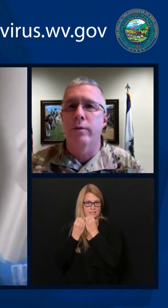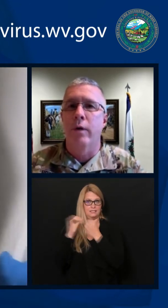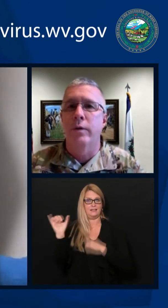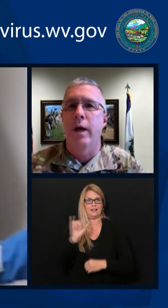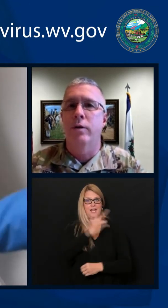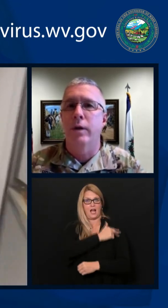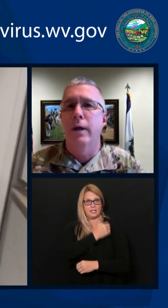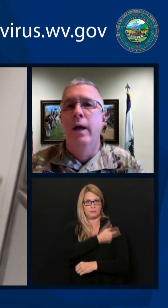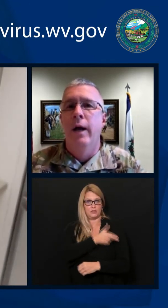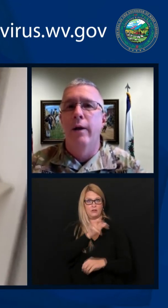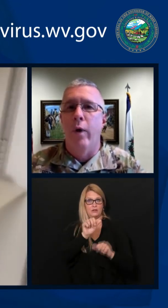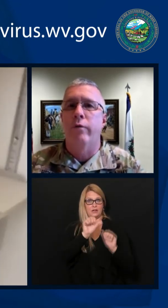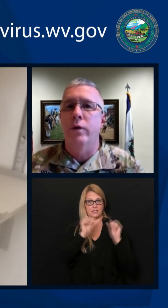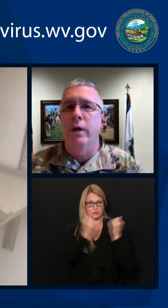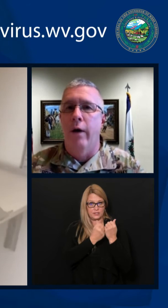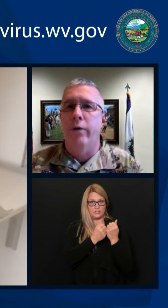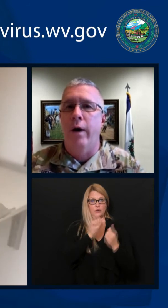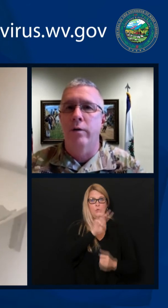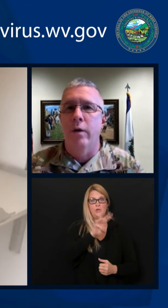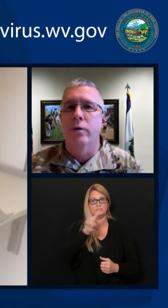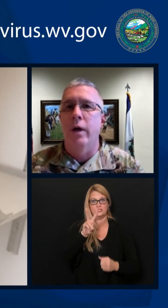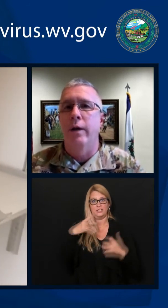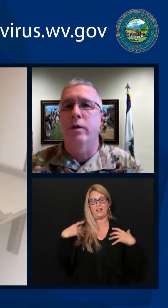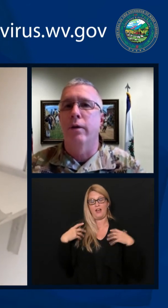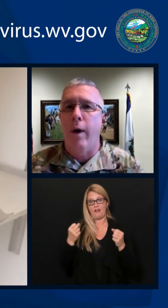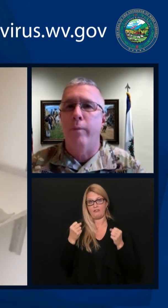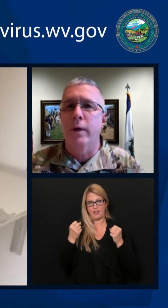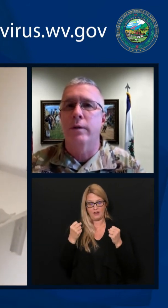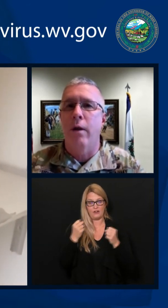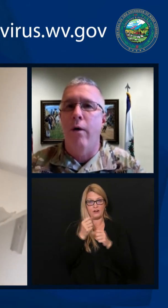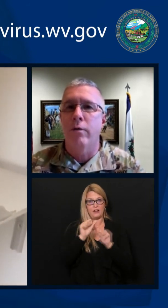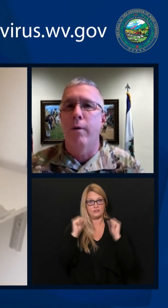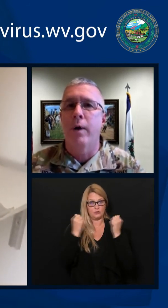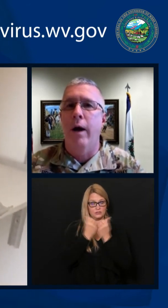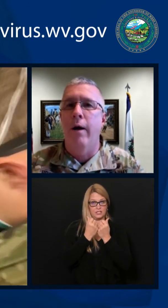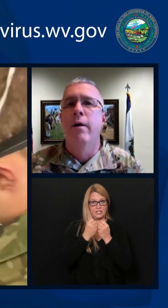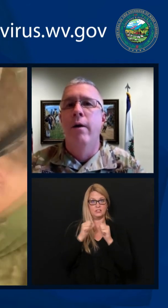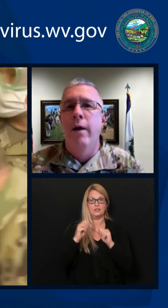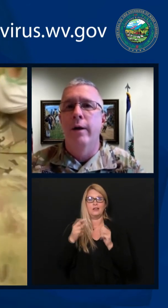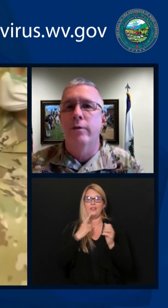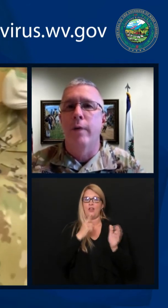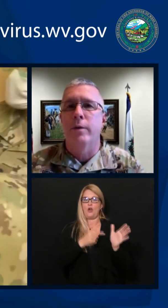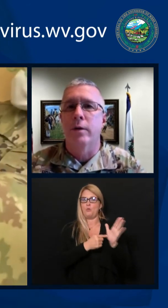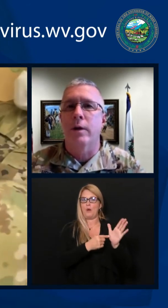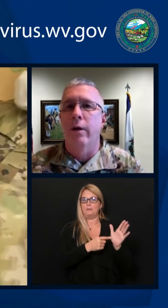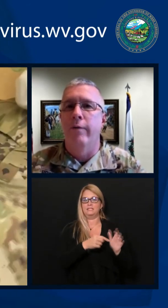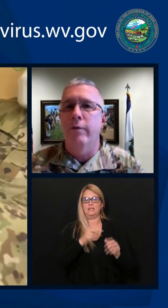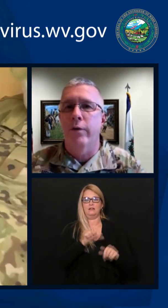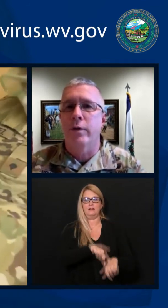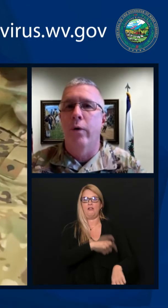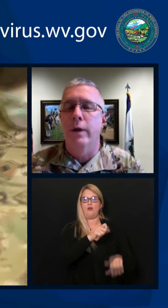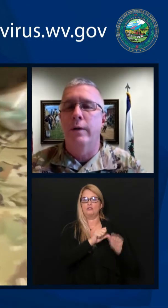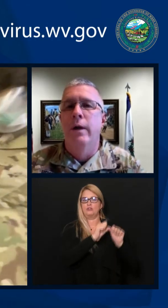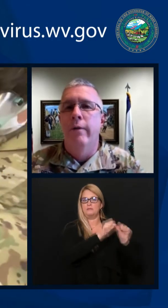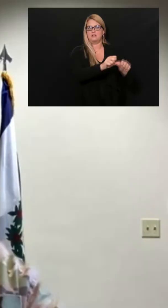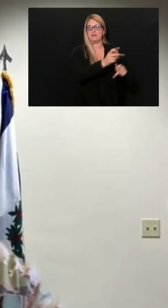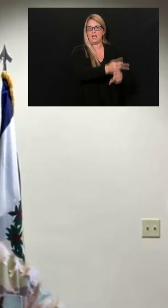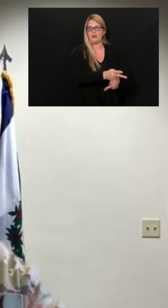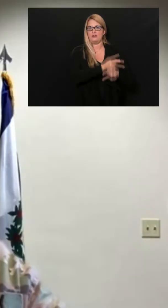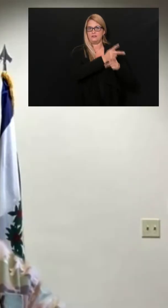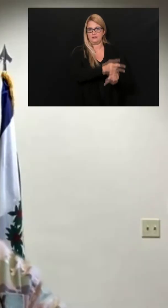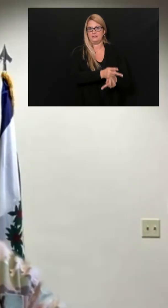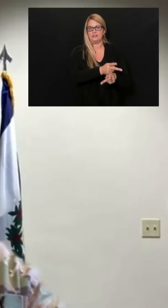Hospital Association and the West Virginia Healthcare Association that represents the long-term care and some assisted living facilities.